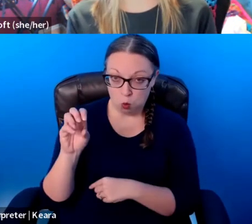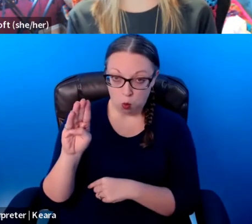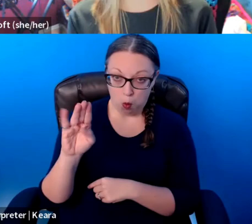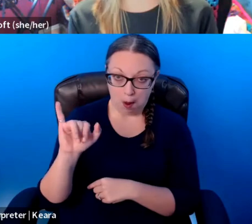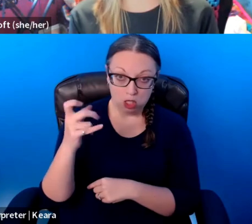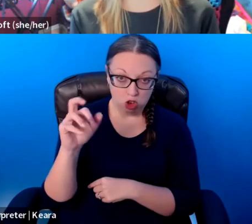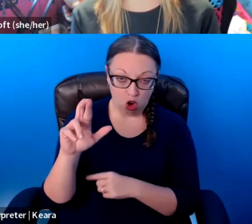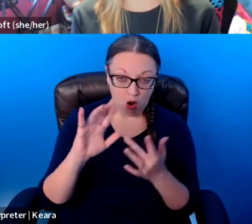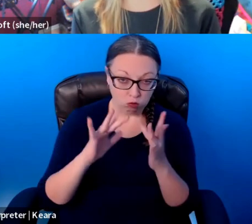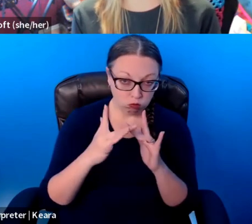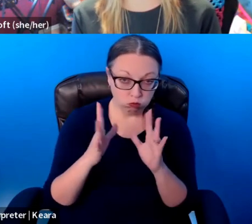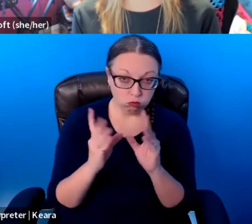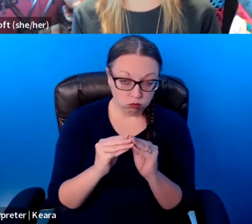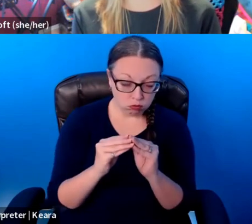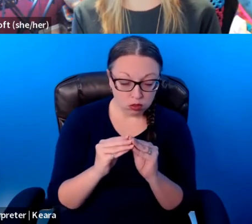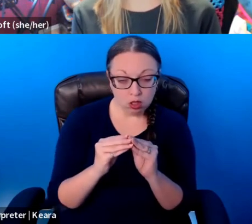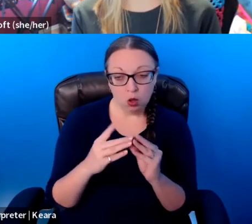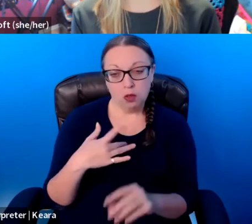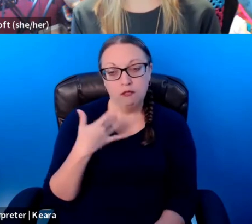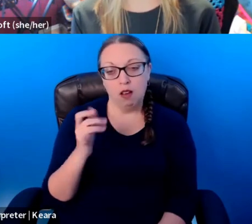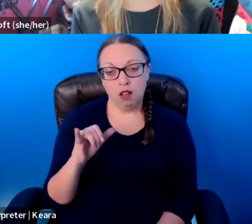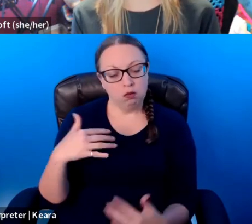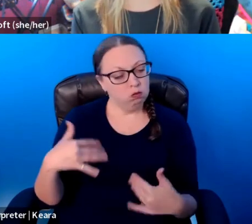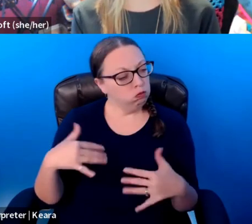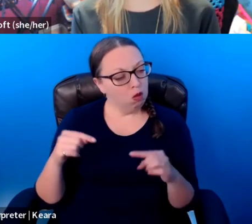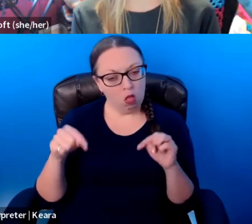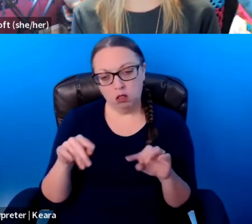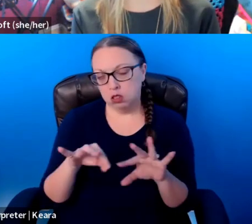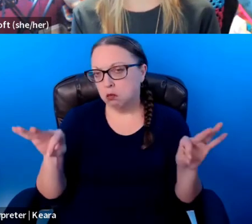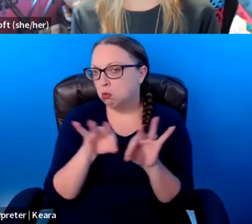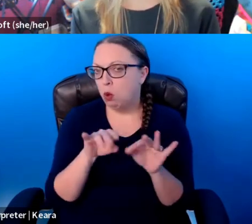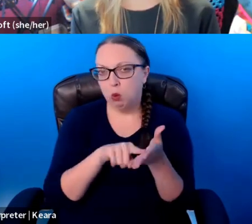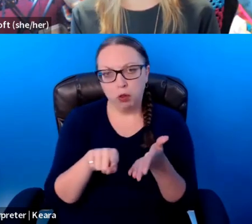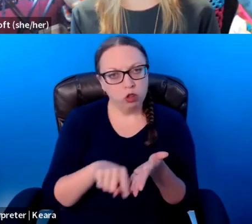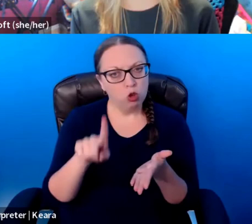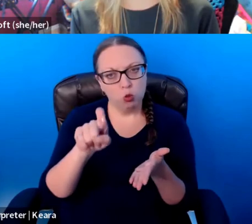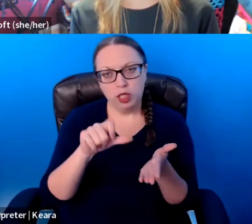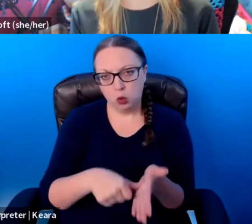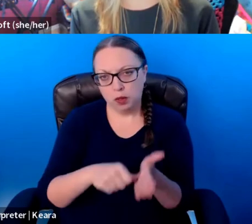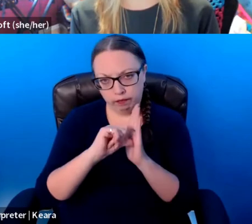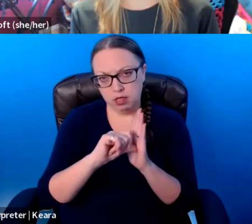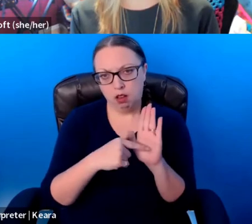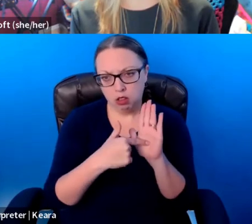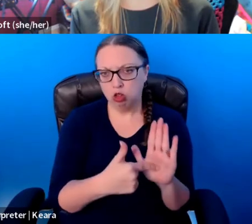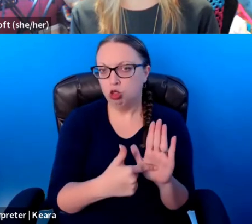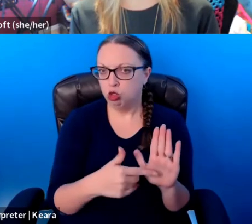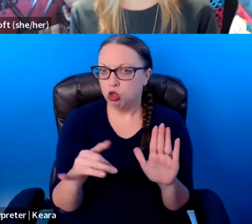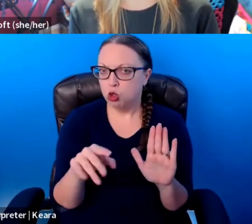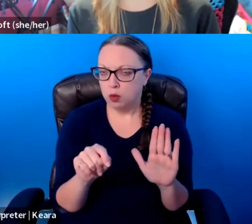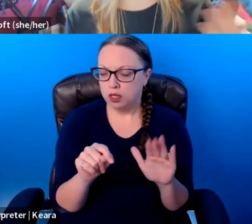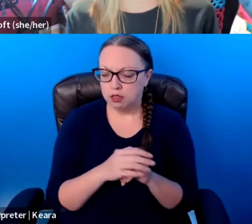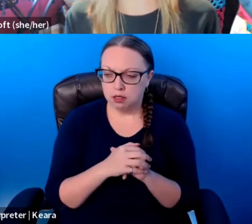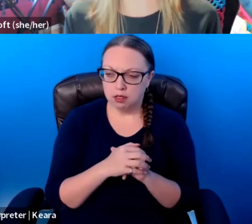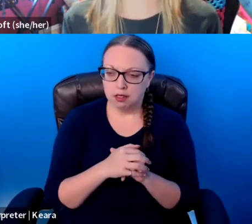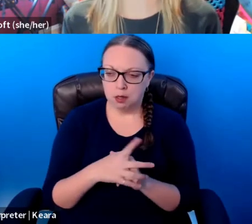you know, we thought, this is such important research, we want to highlight it, but because we're not